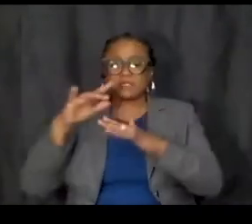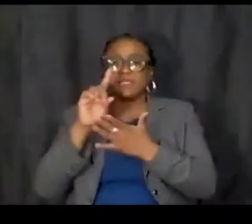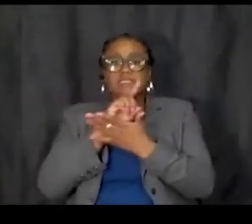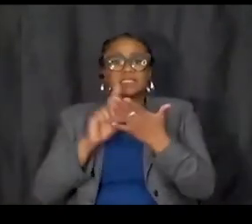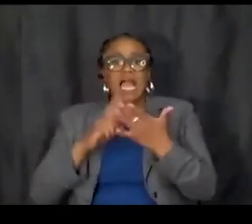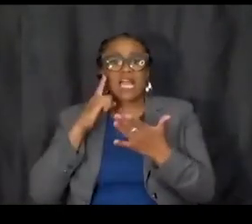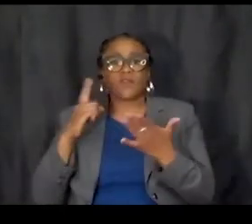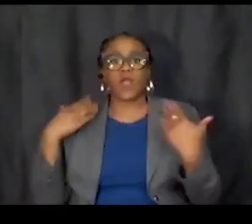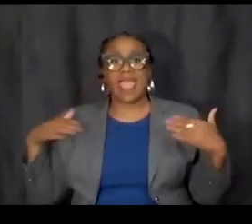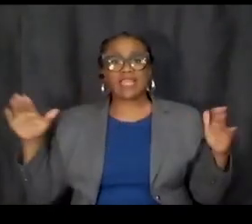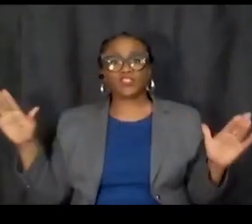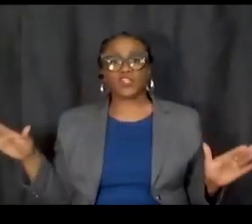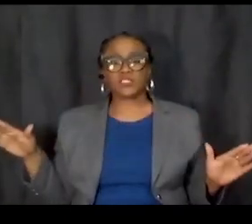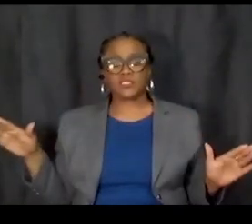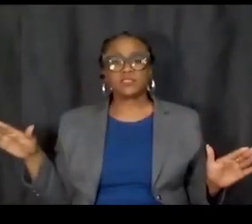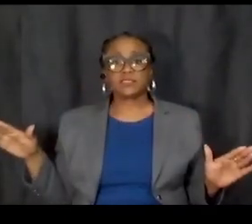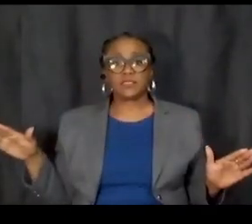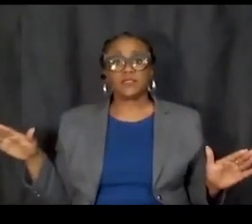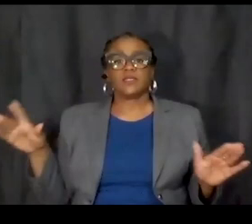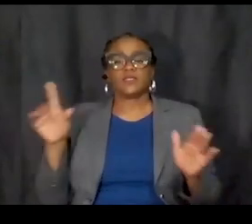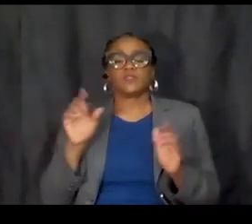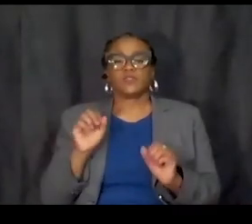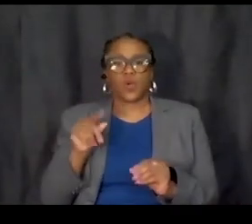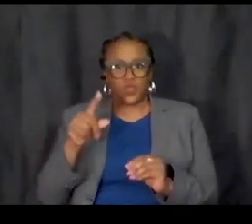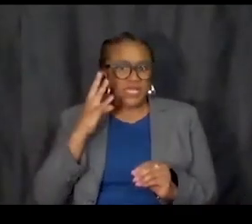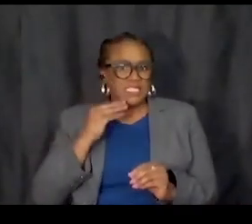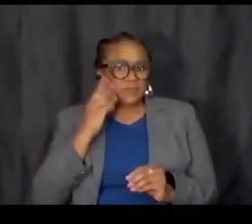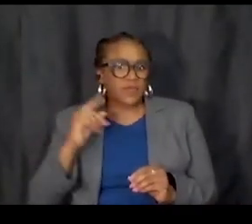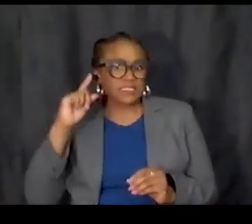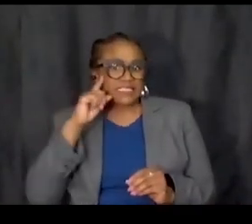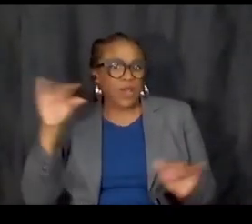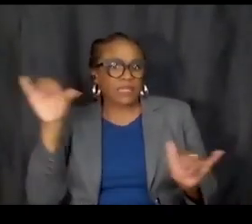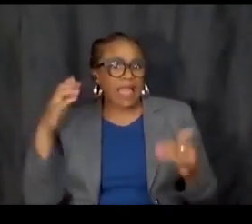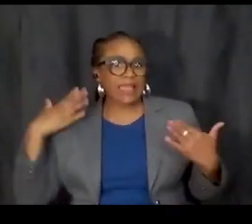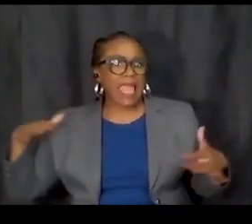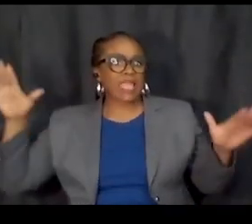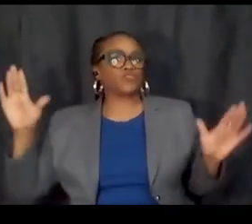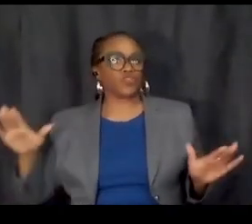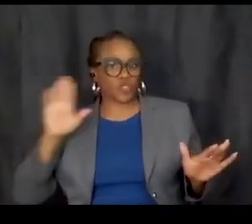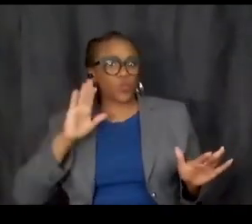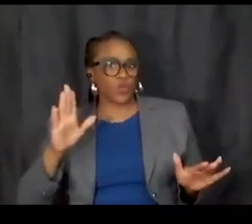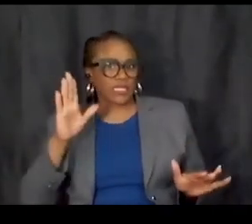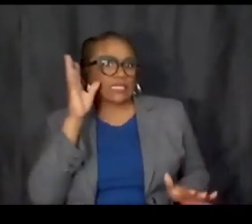so you experience sound as angels would in this space. And I didn't have that experience